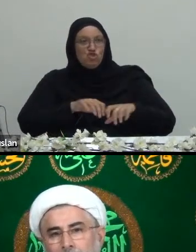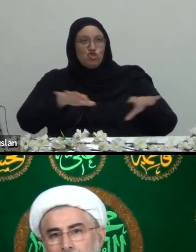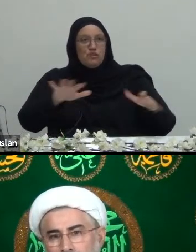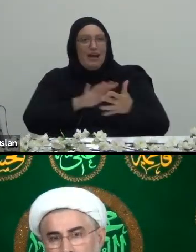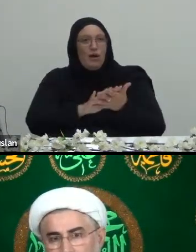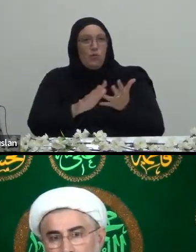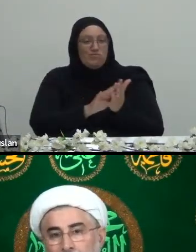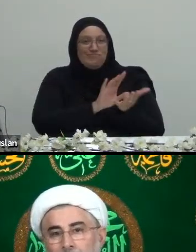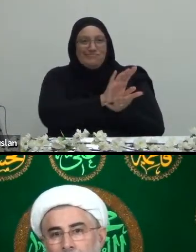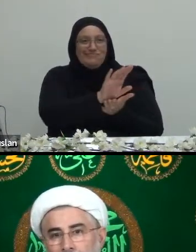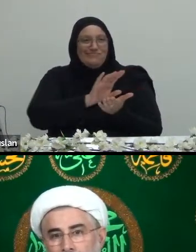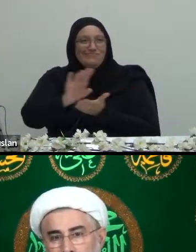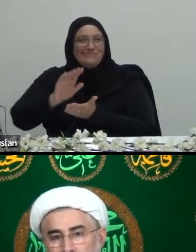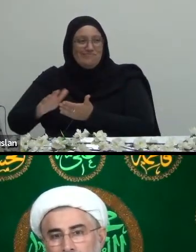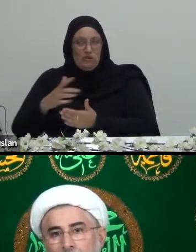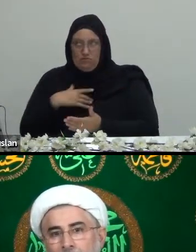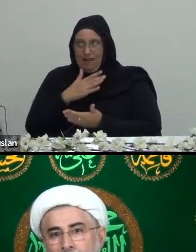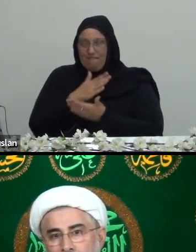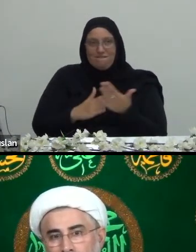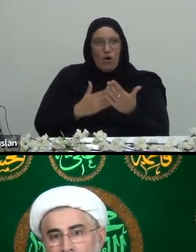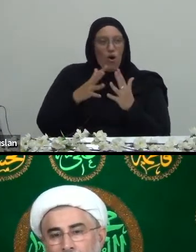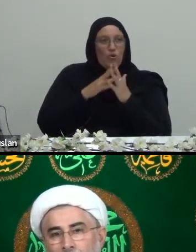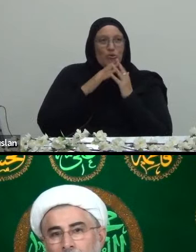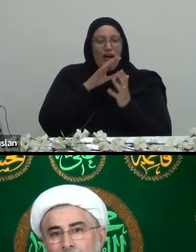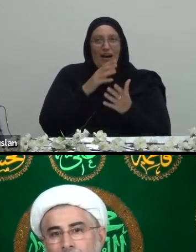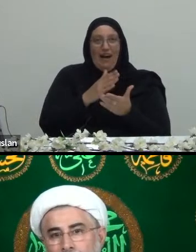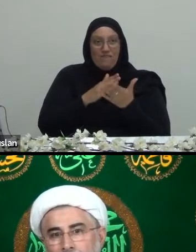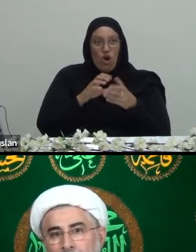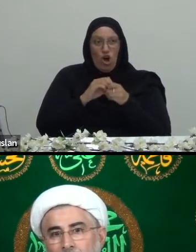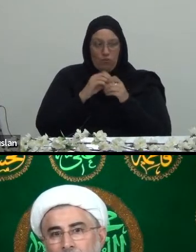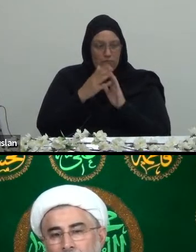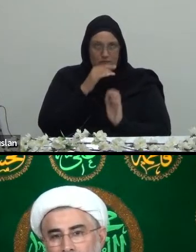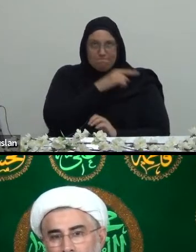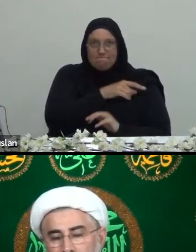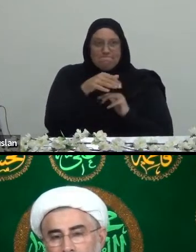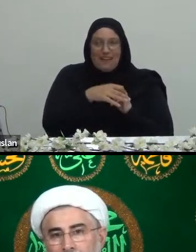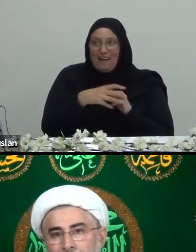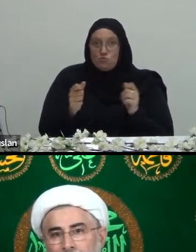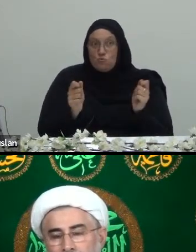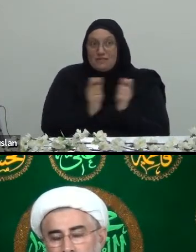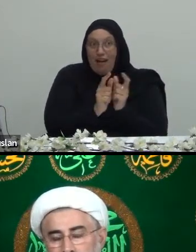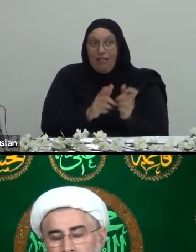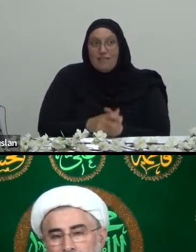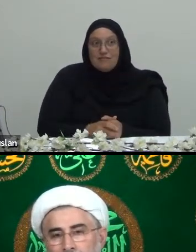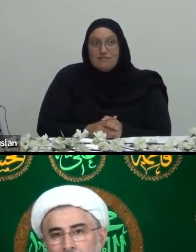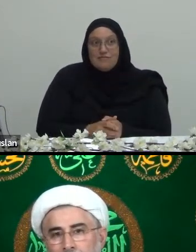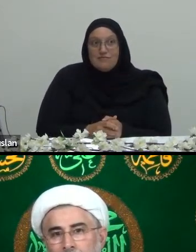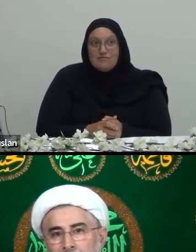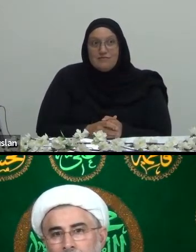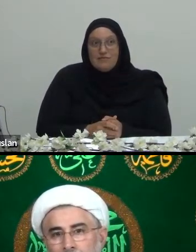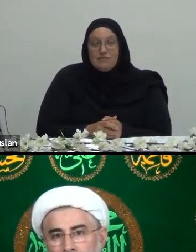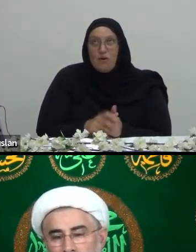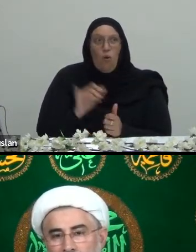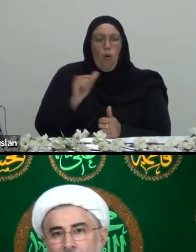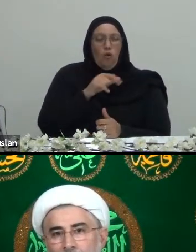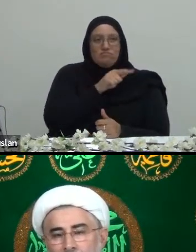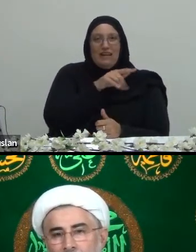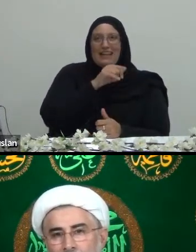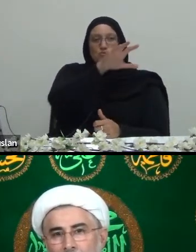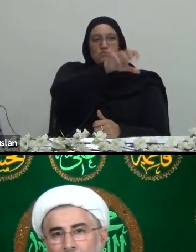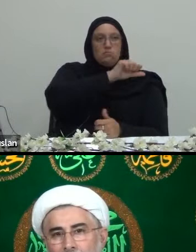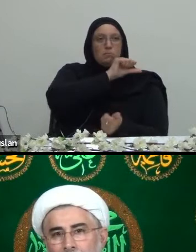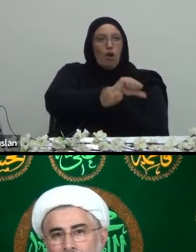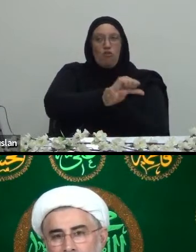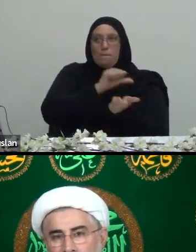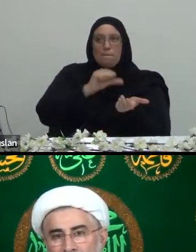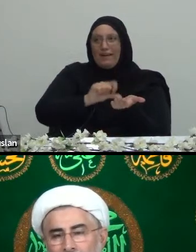would that be distributed? Does it also involve selling that property or liquidating that asset? What